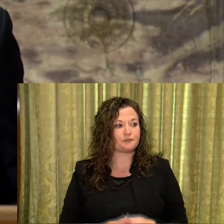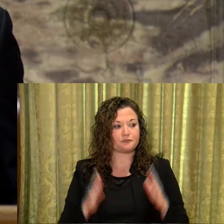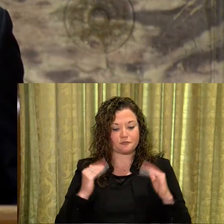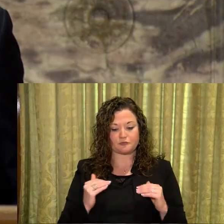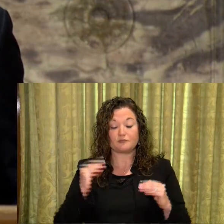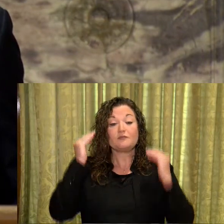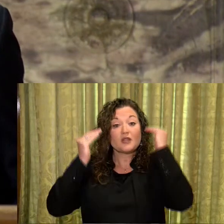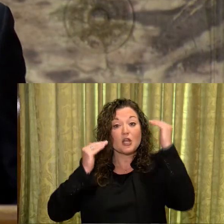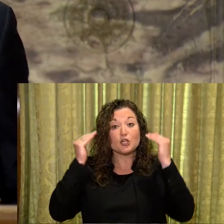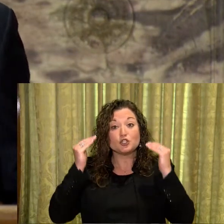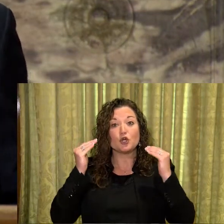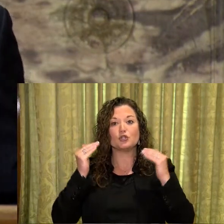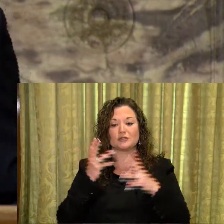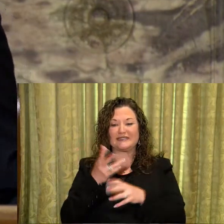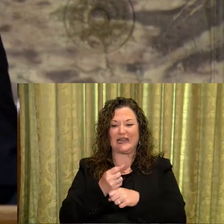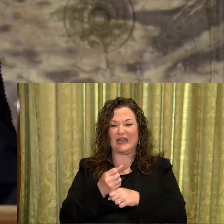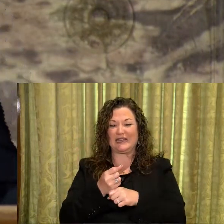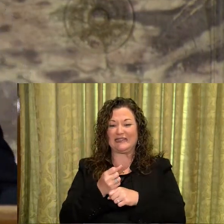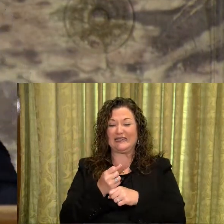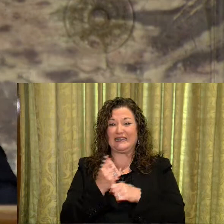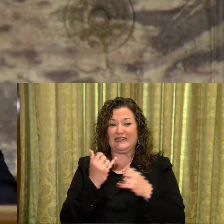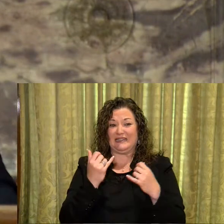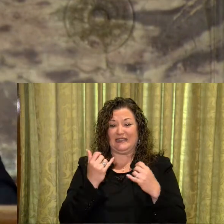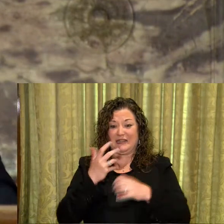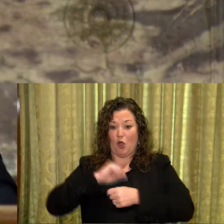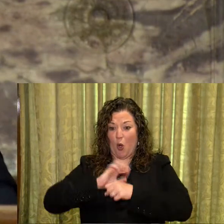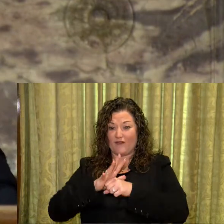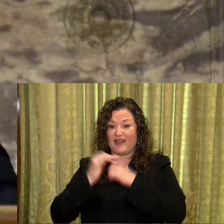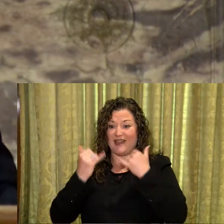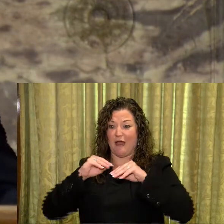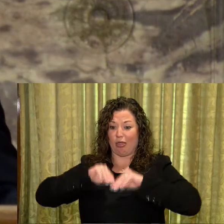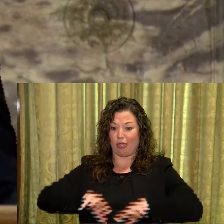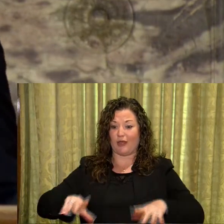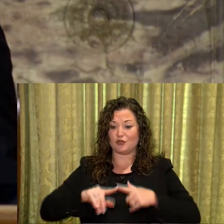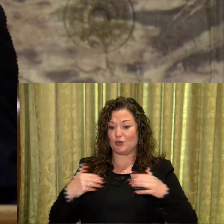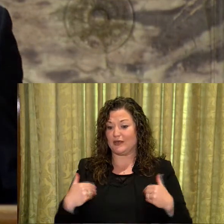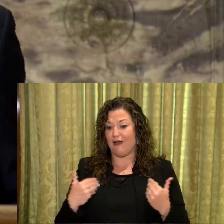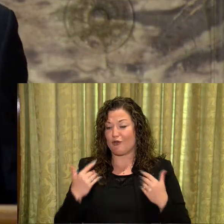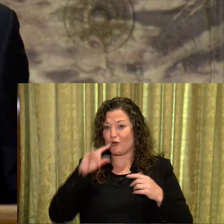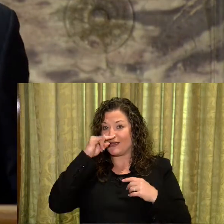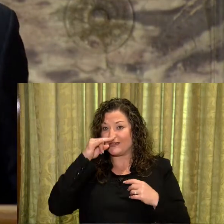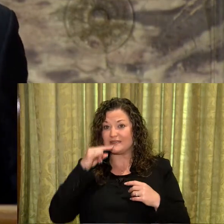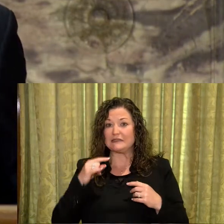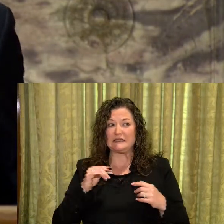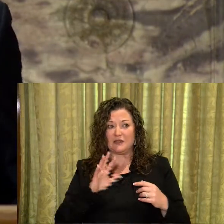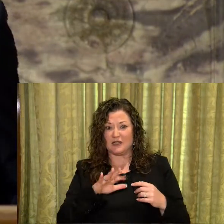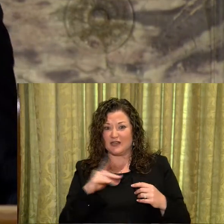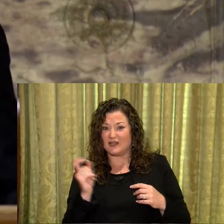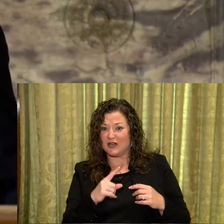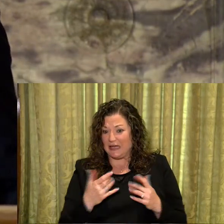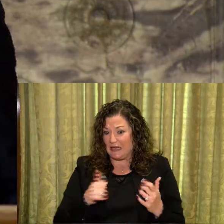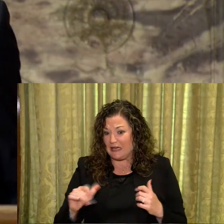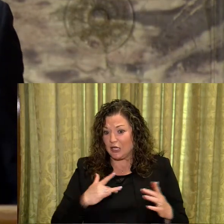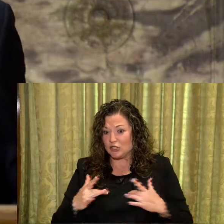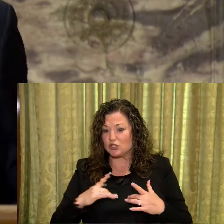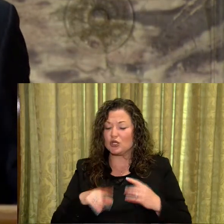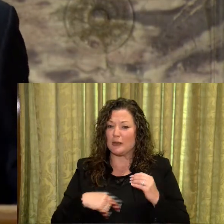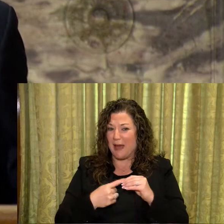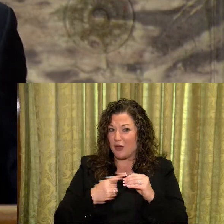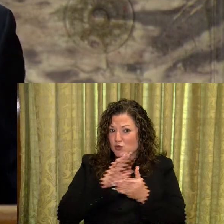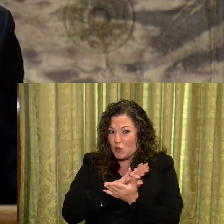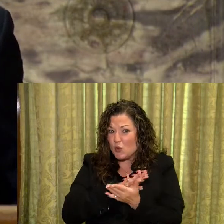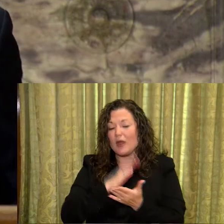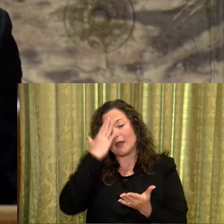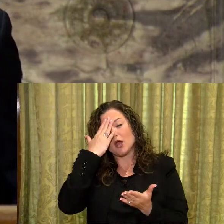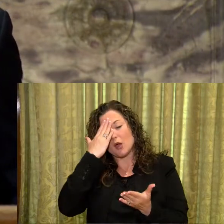Kind of getting into the younger population here. Are there any concerns? I mean, I know there's still about a month and a half or so till school begins, but have